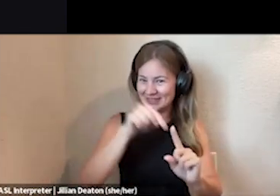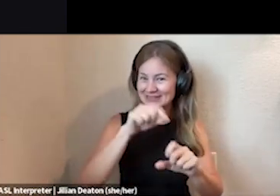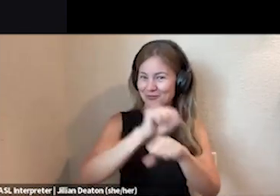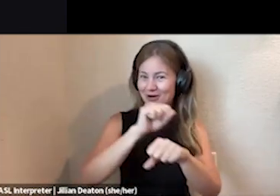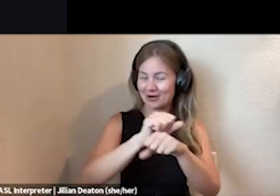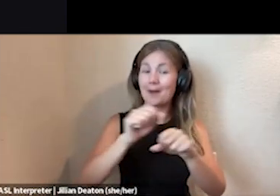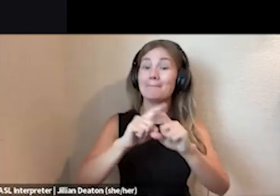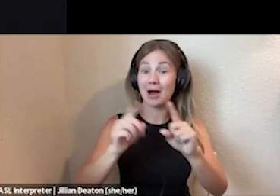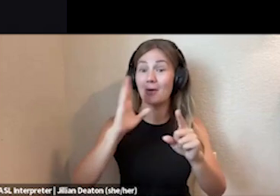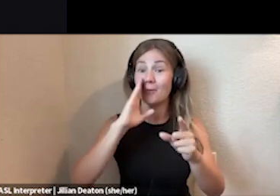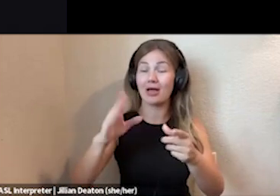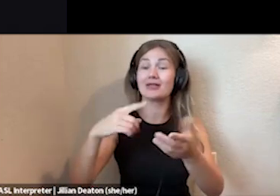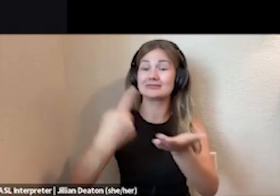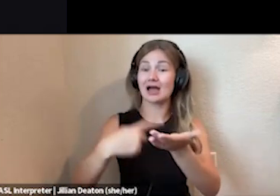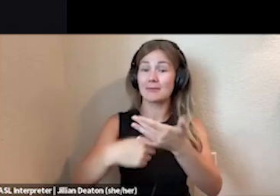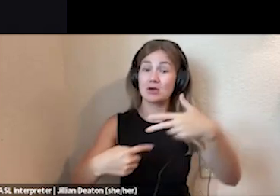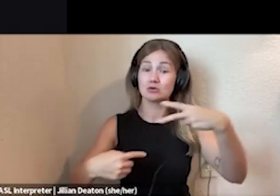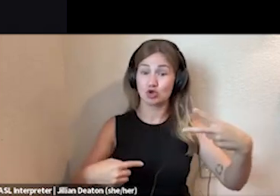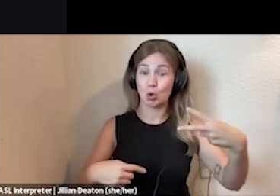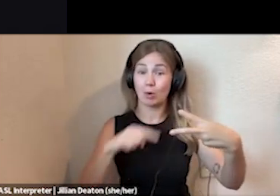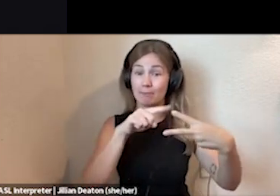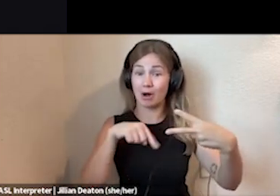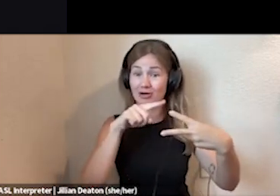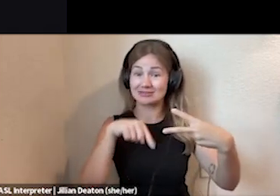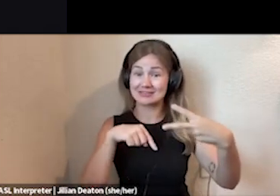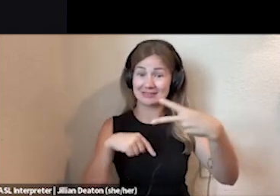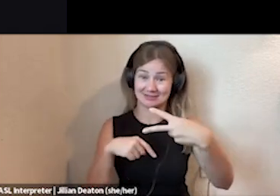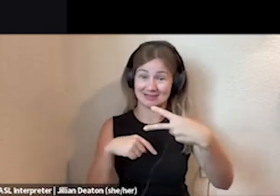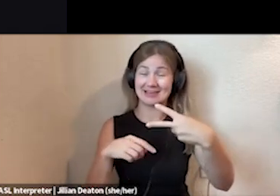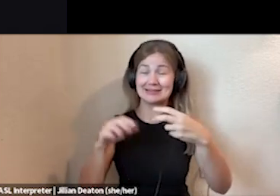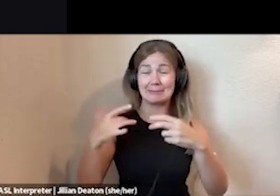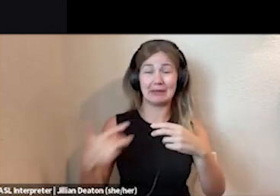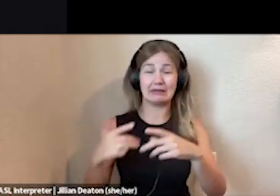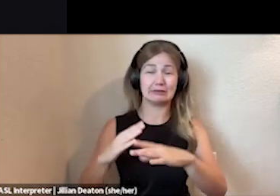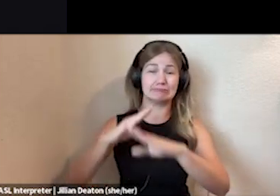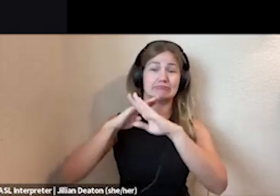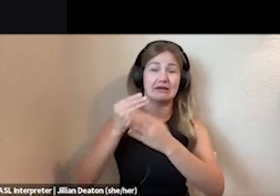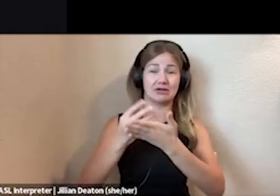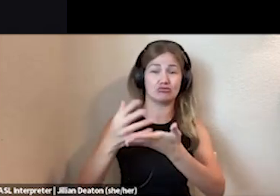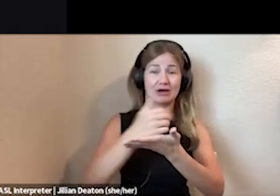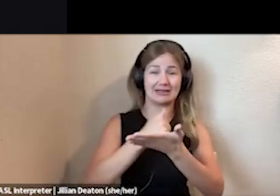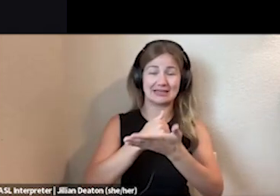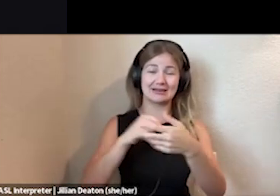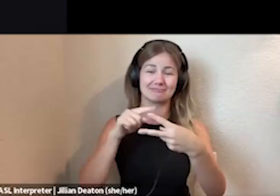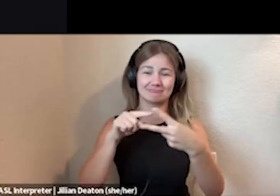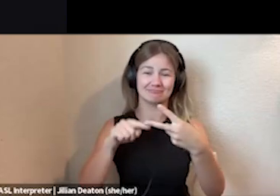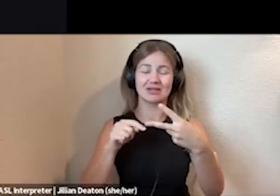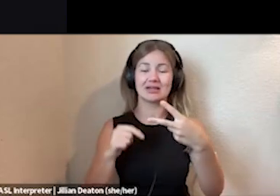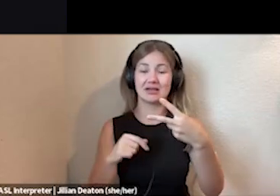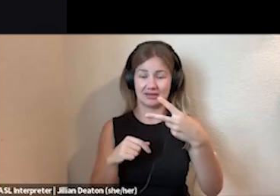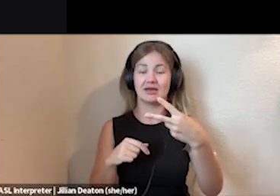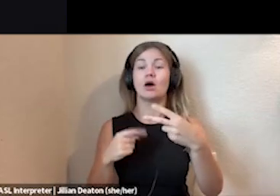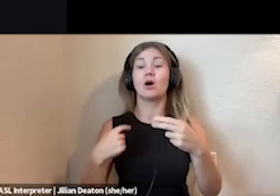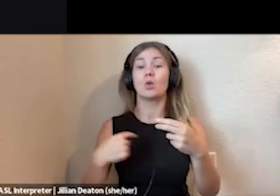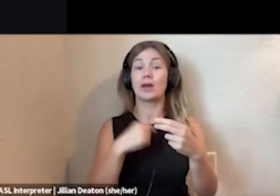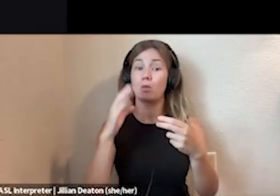particular capabilities that hold up in any fundraising climate and are essential to building an effective fundraising program. We're going